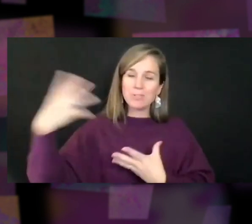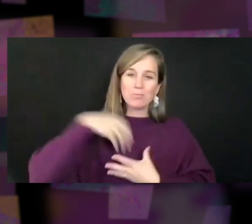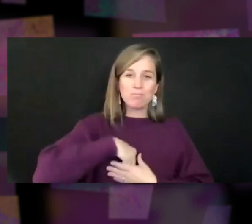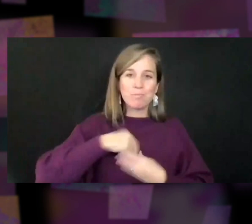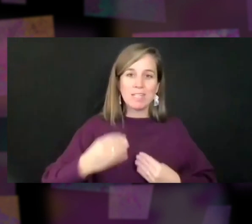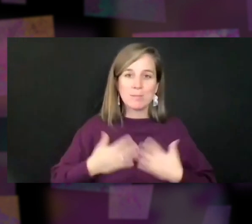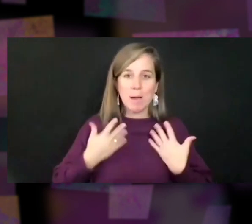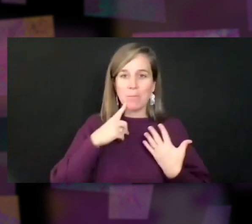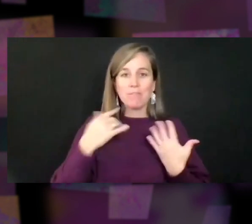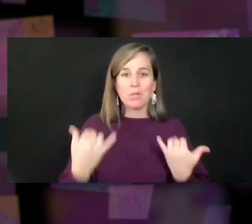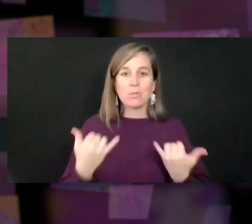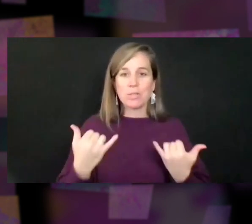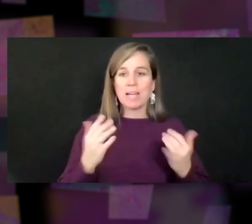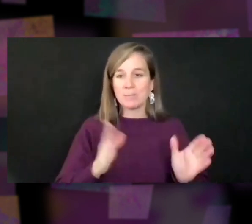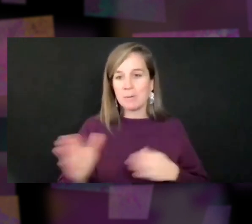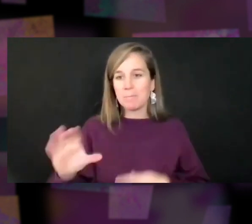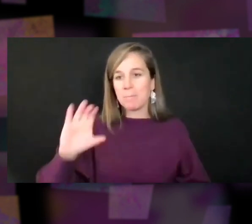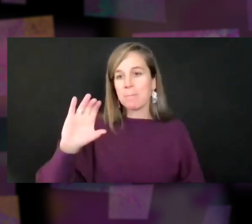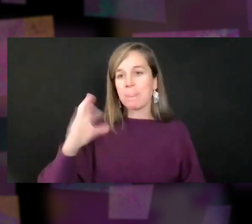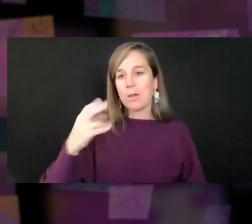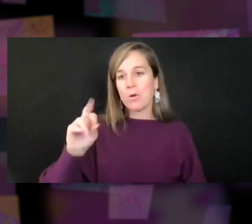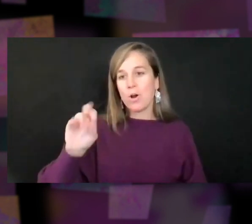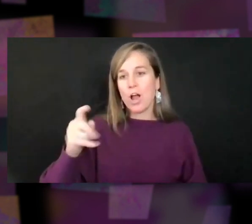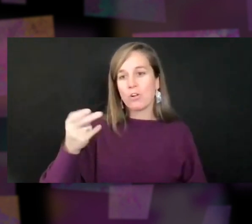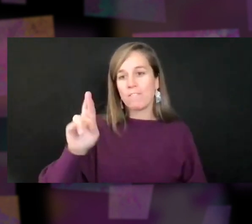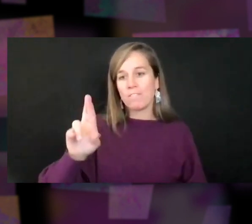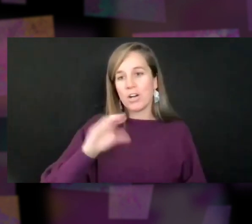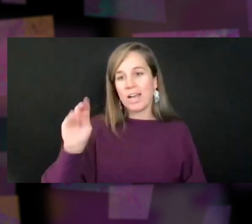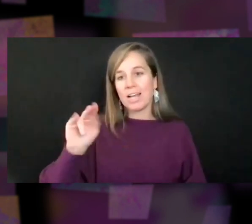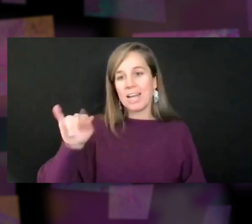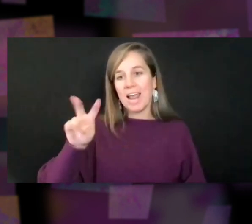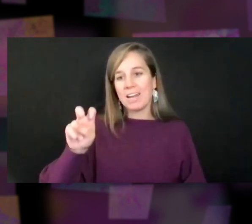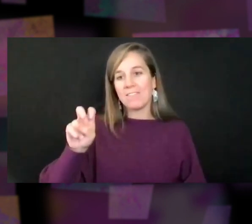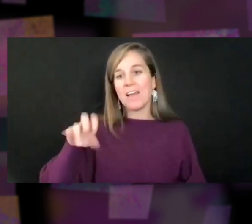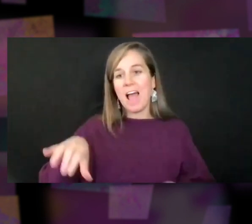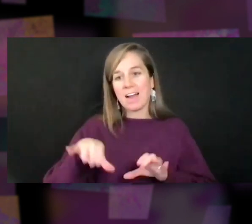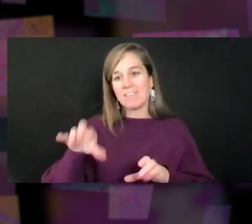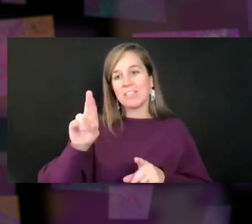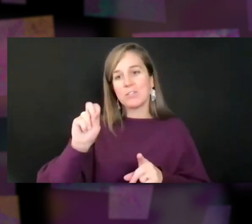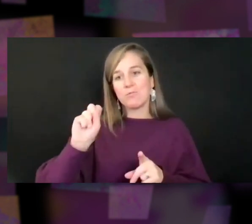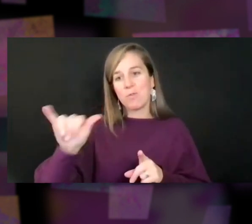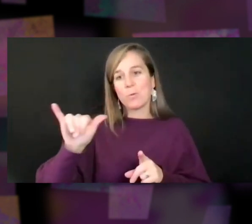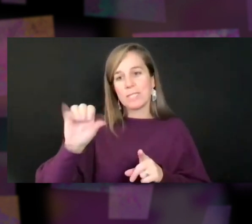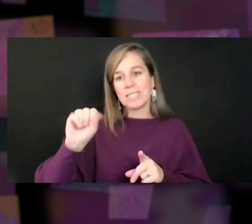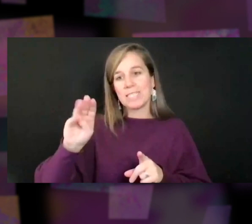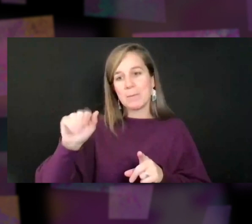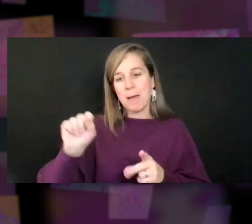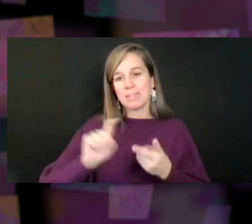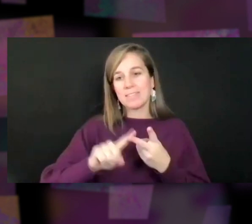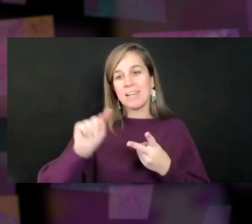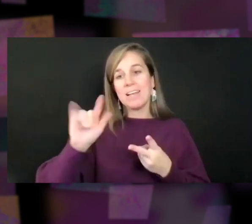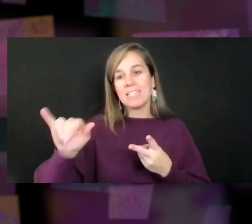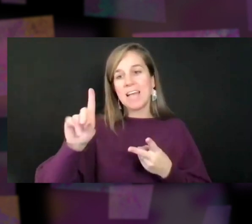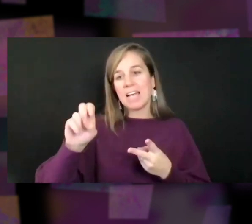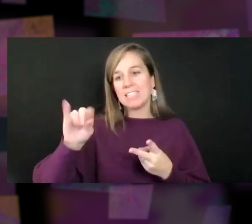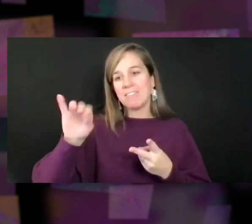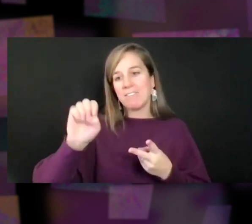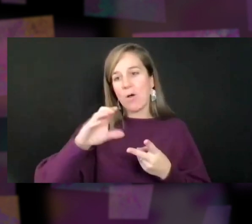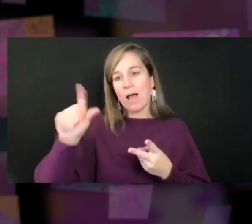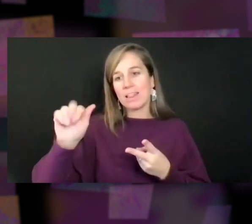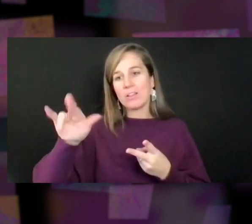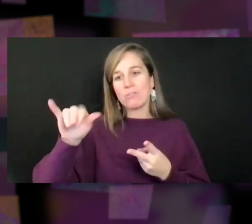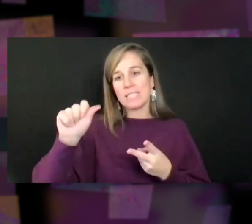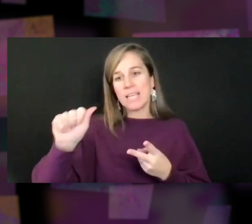session. Choreographer and Native activist Rosie Simas, Ty Defoe and Larissa Fasthorse